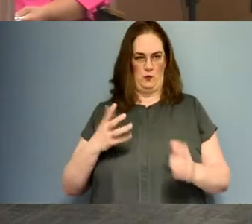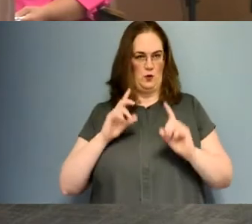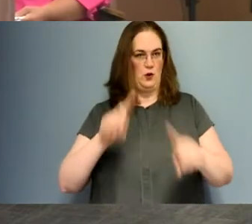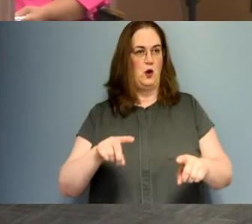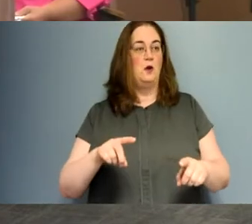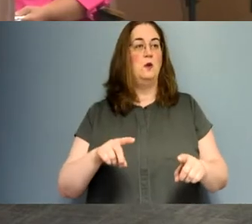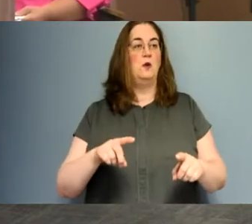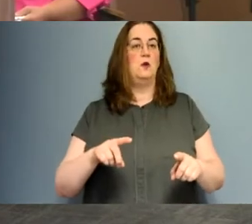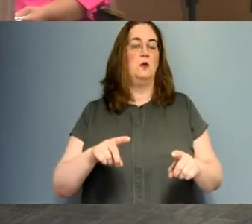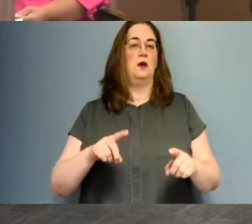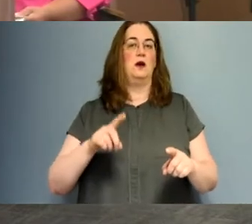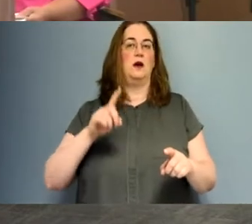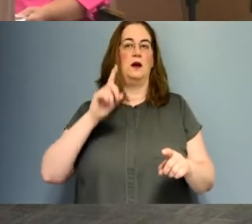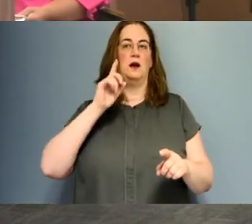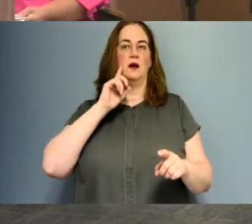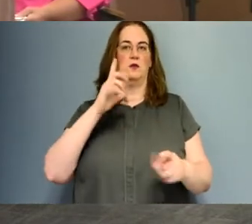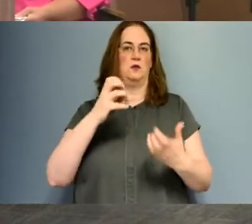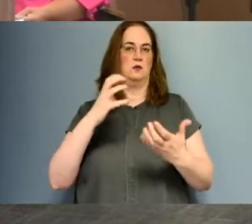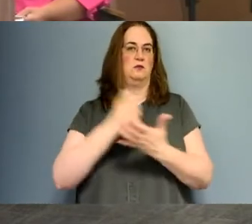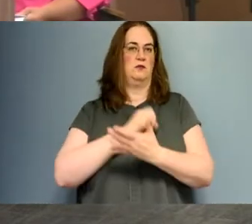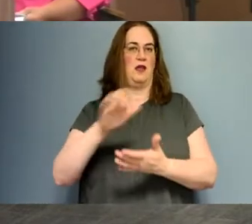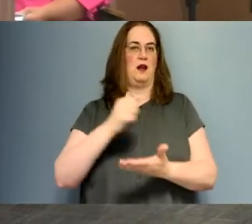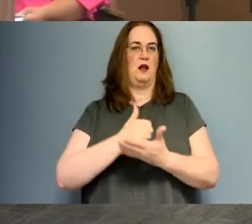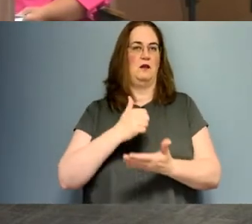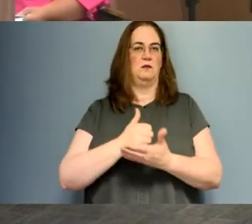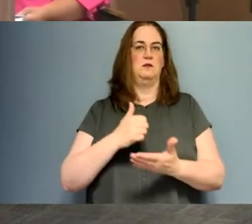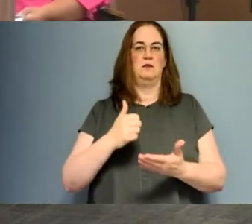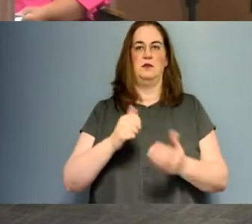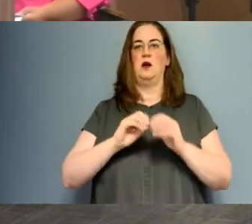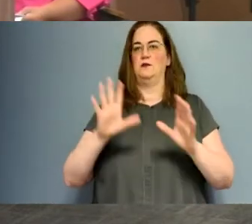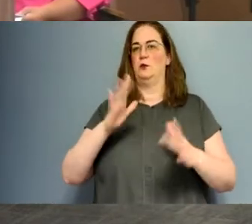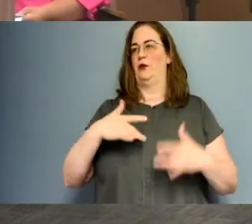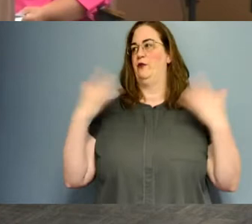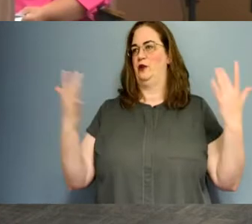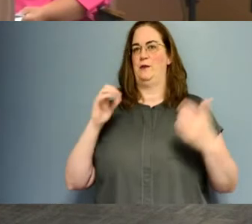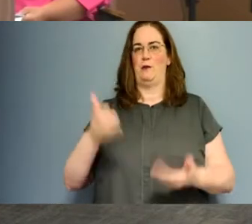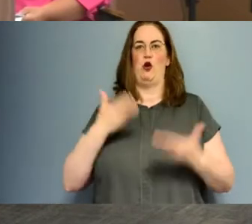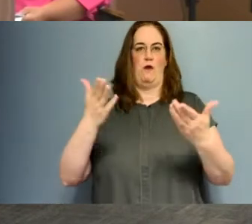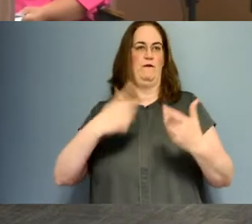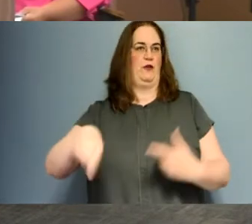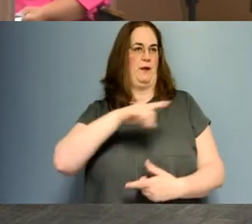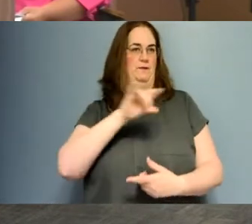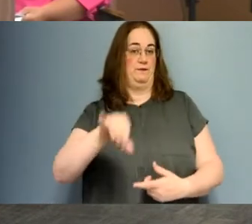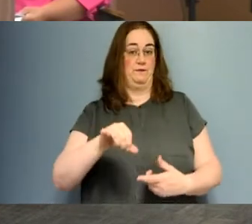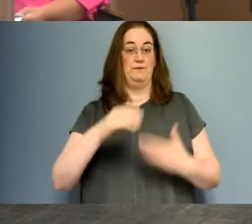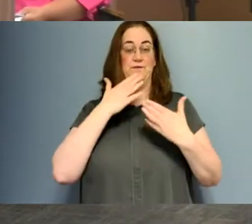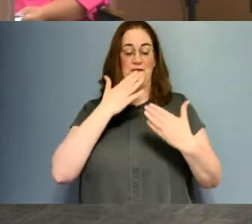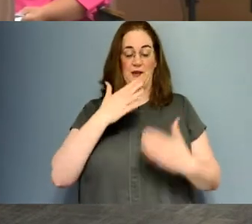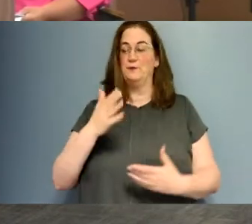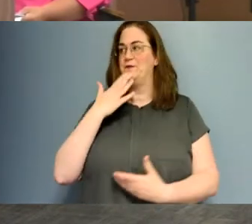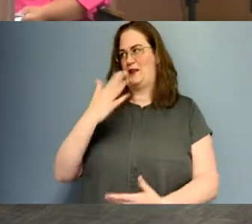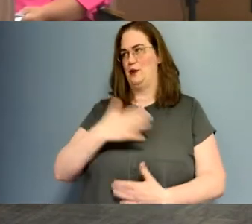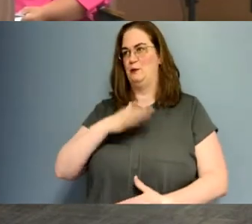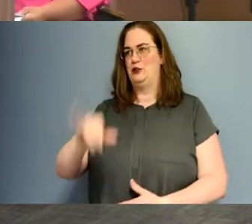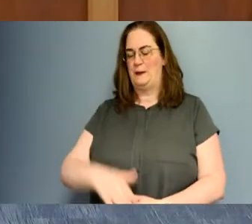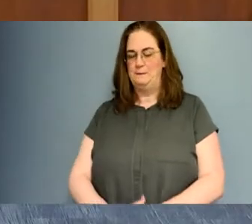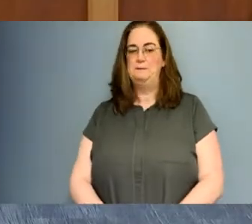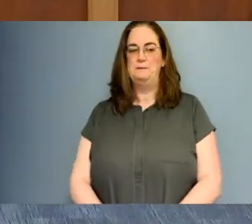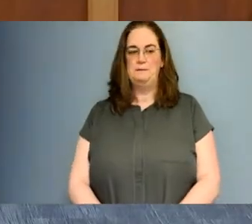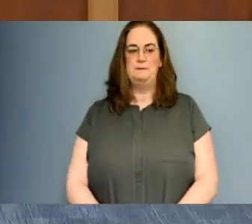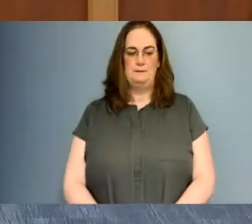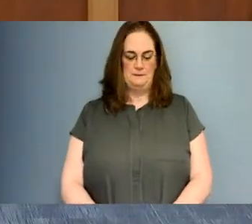want to look for that help and get that help. And it's obviously we're thrilled to be able to offer that to them. Okay, so okay, thank you. Appreciate it.